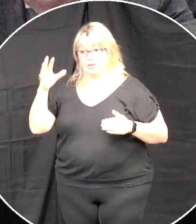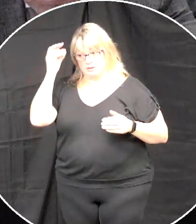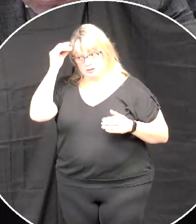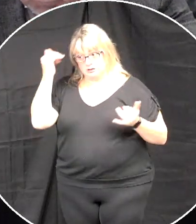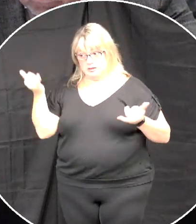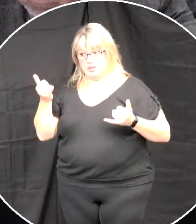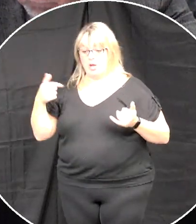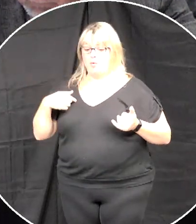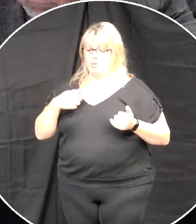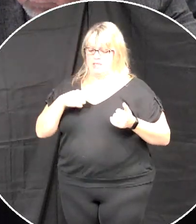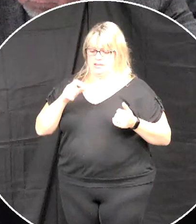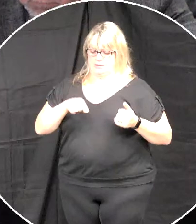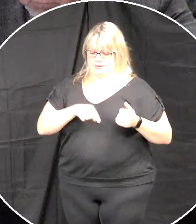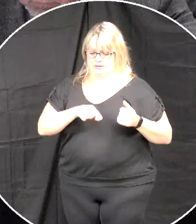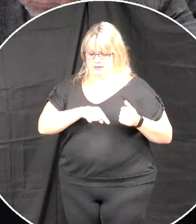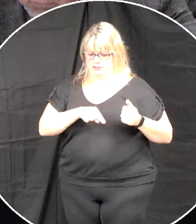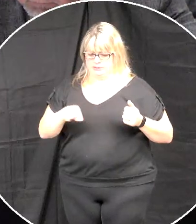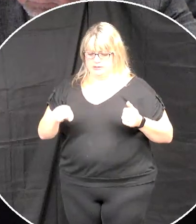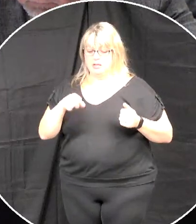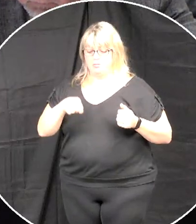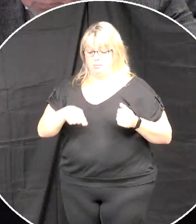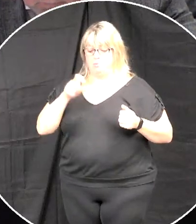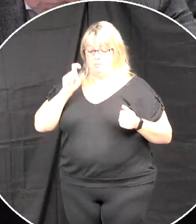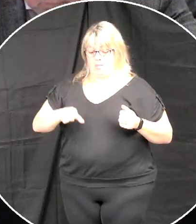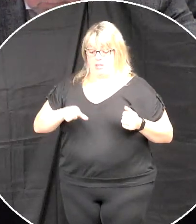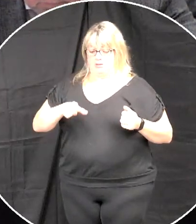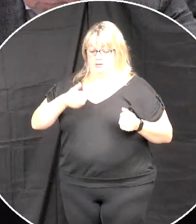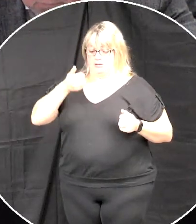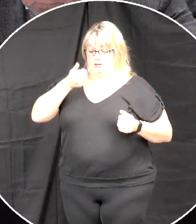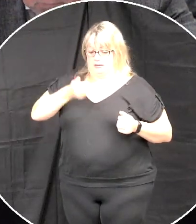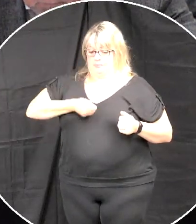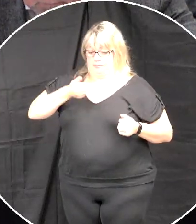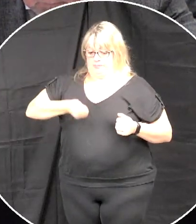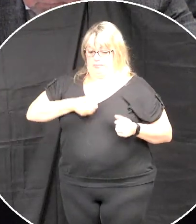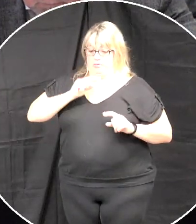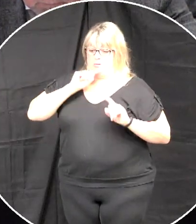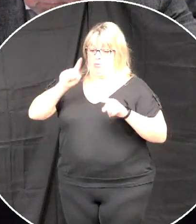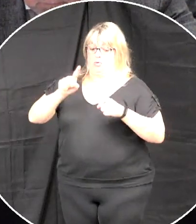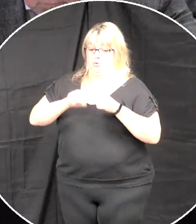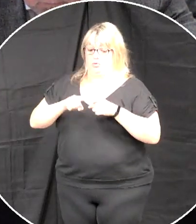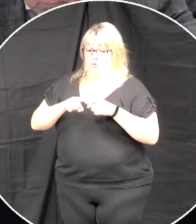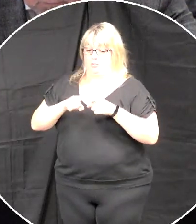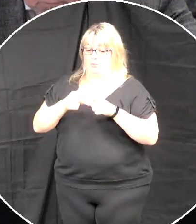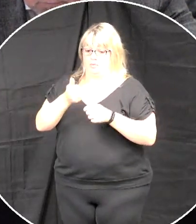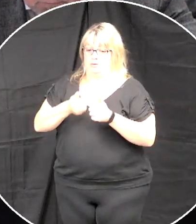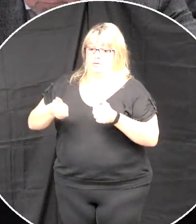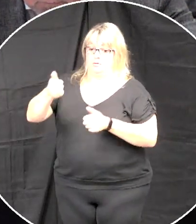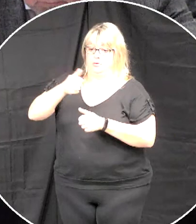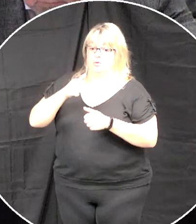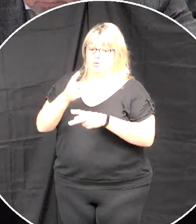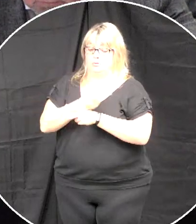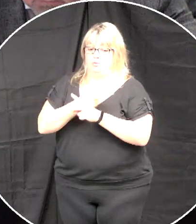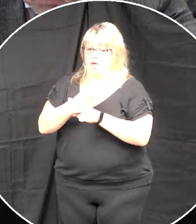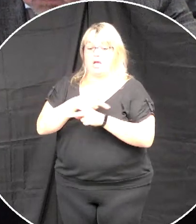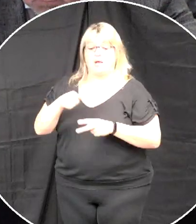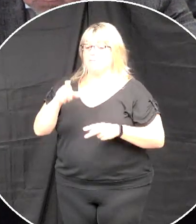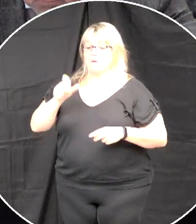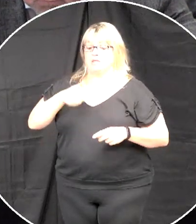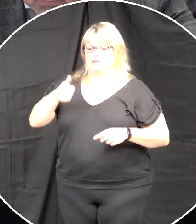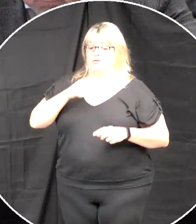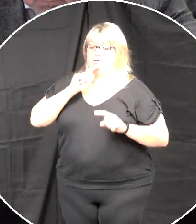is to change the obligation to self-report to their supervisor to self-report that